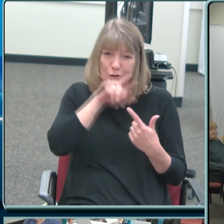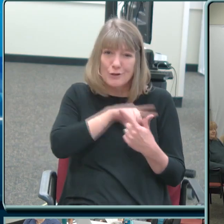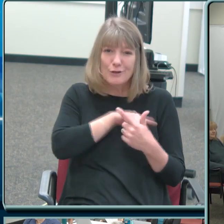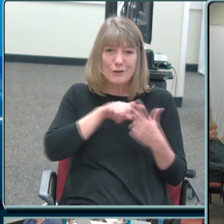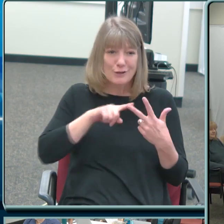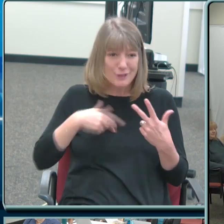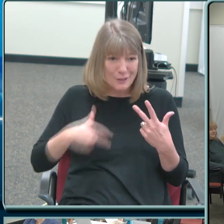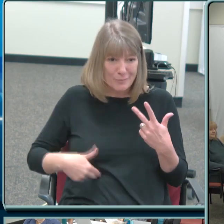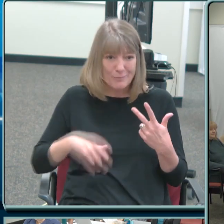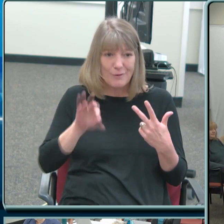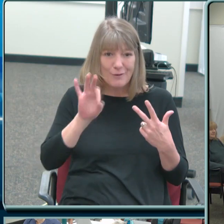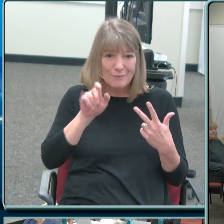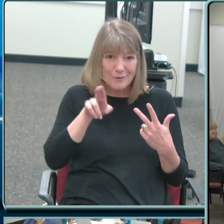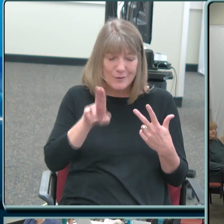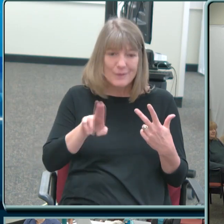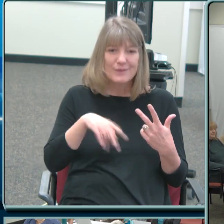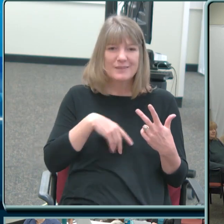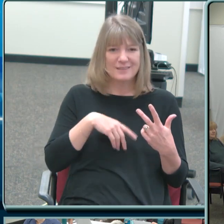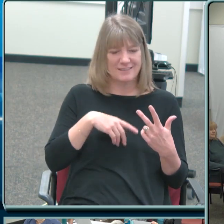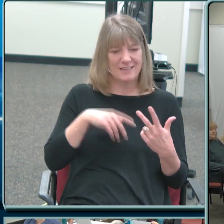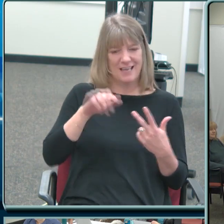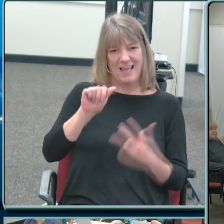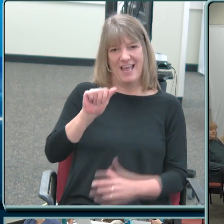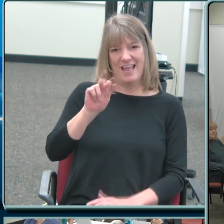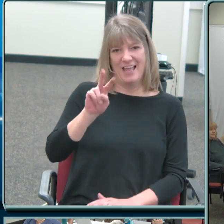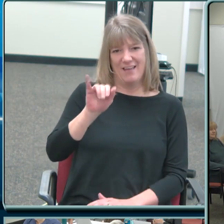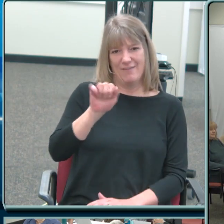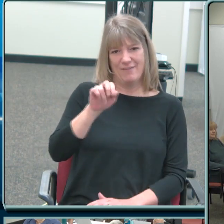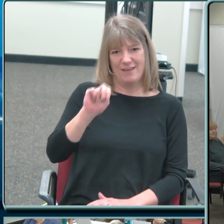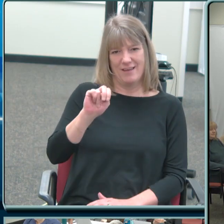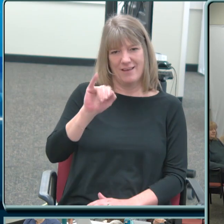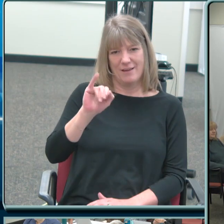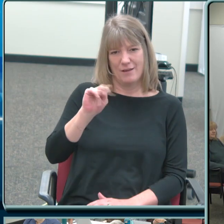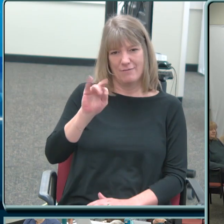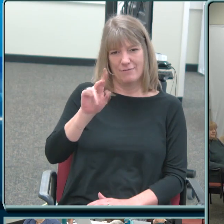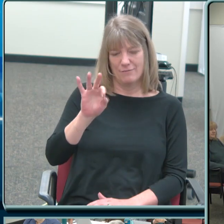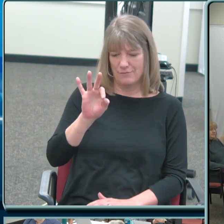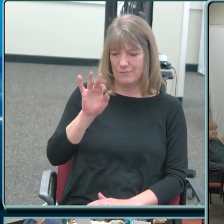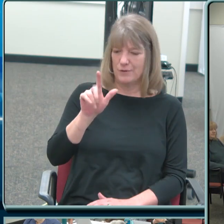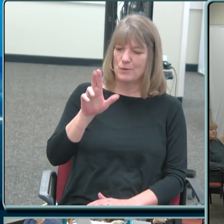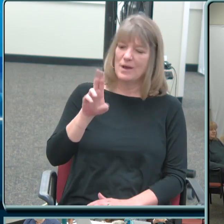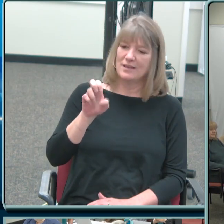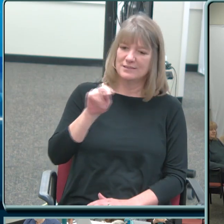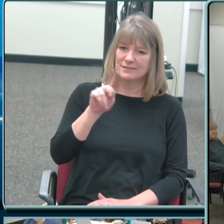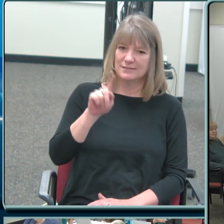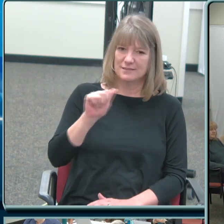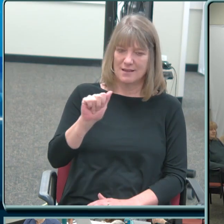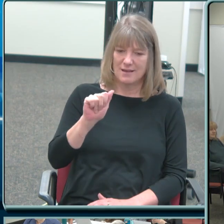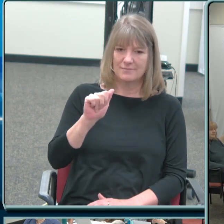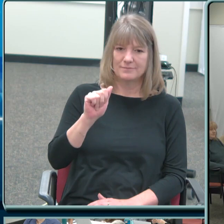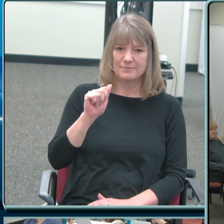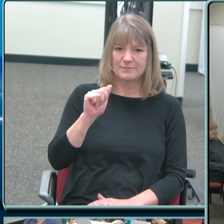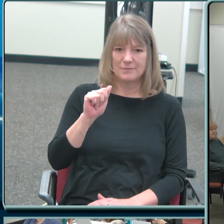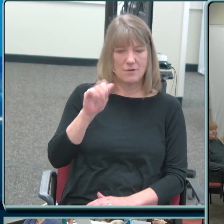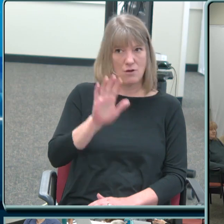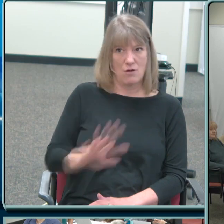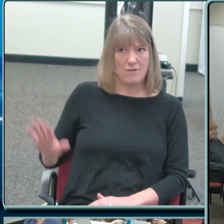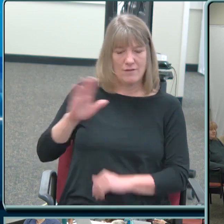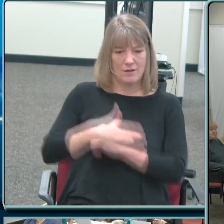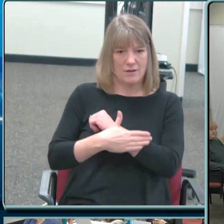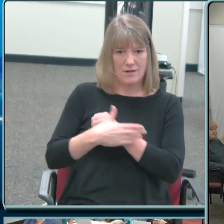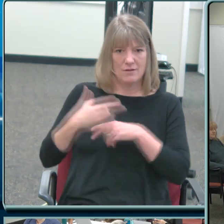human flu. So there is an avian influenza that has been circulating pretty heavily around the country. That's